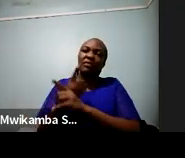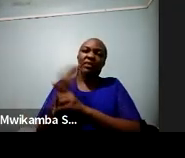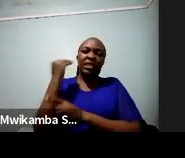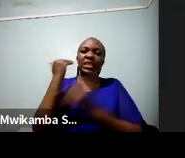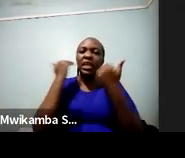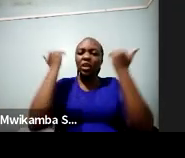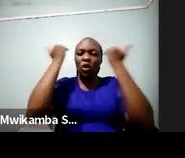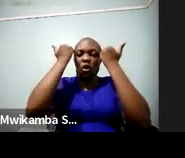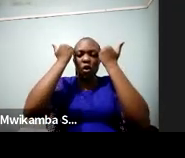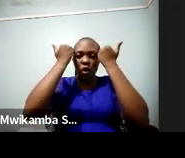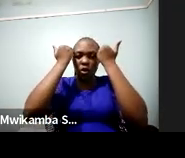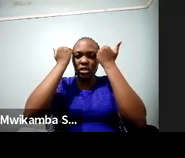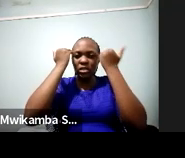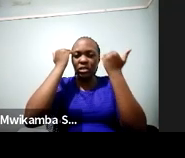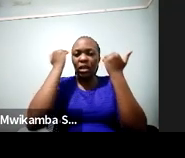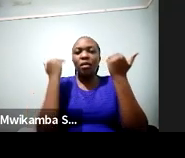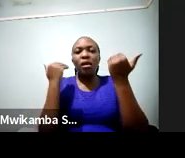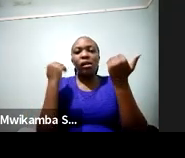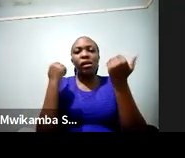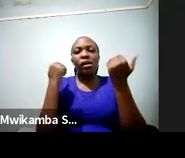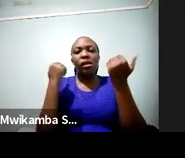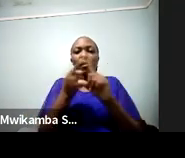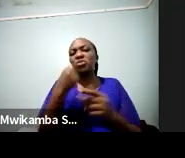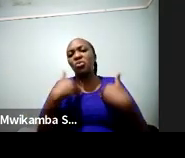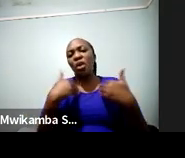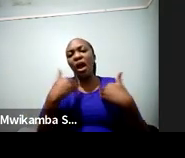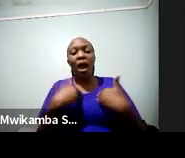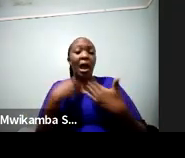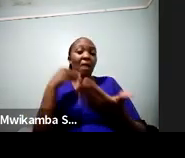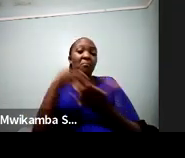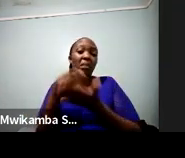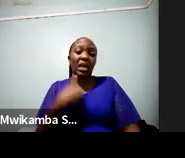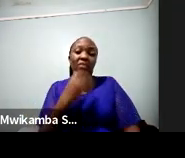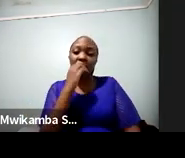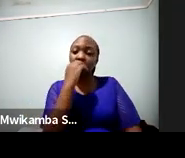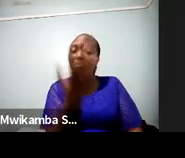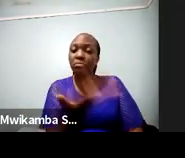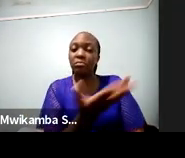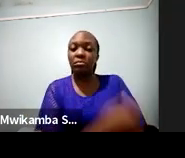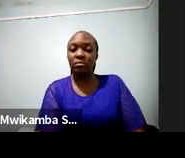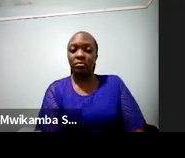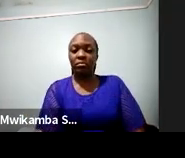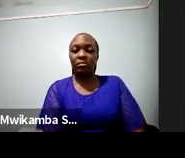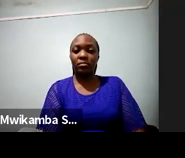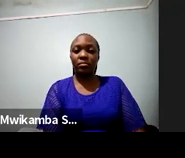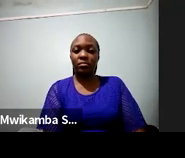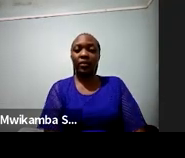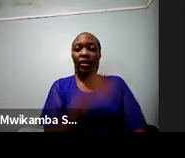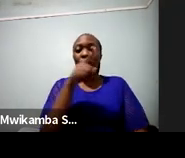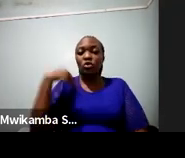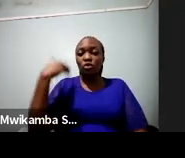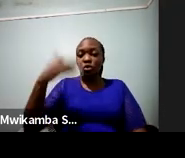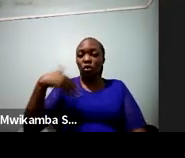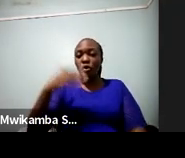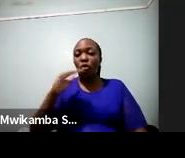the end of the day, or jumping in between matatus to go and treat people and you don't have a car of your own. It's not going to be a nice experience. Now we're in